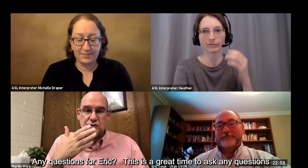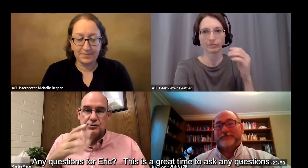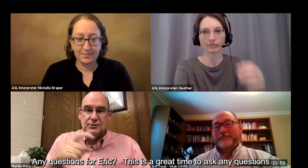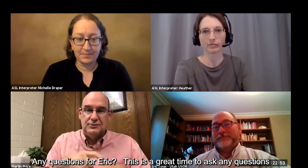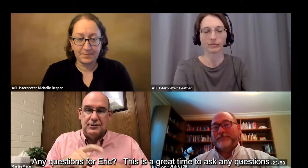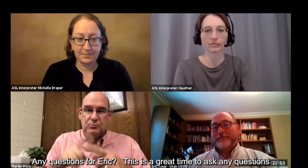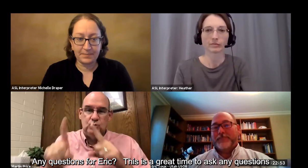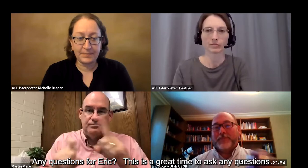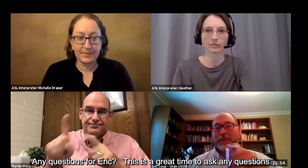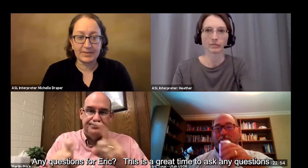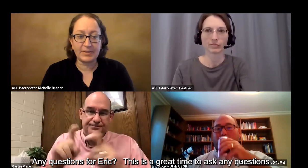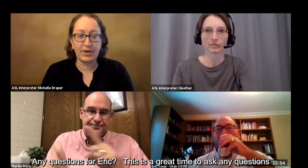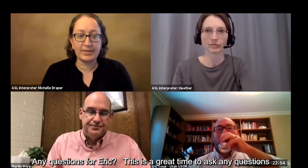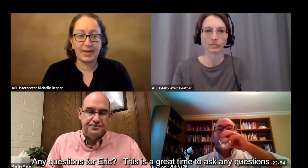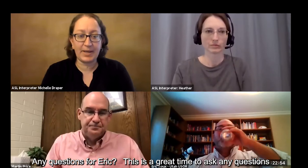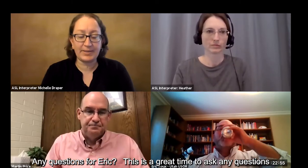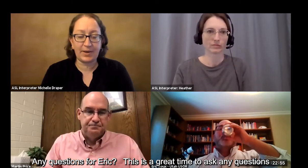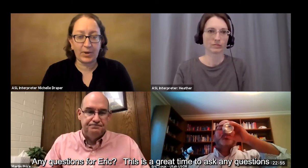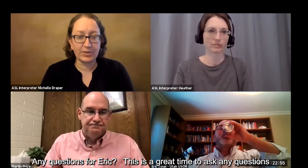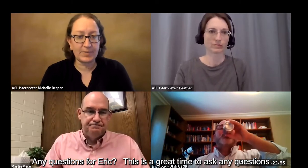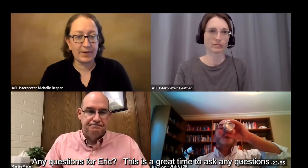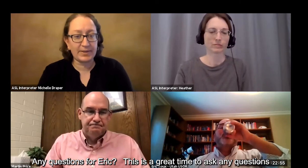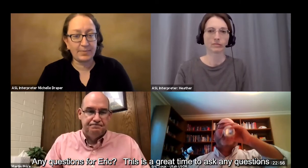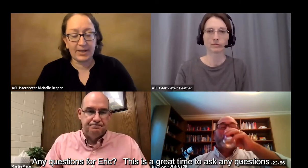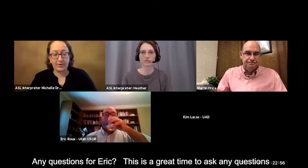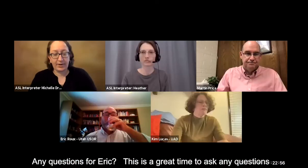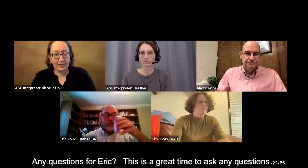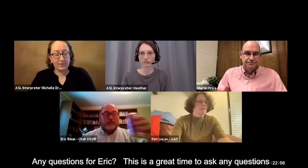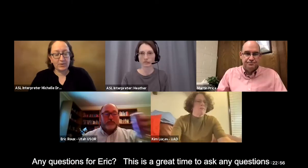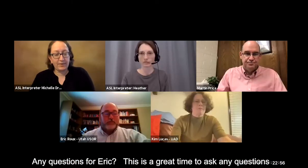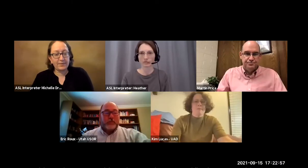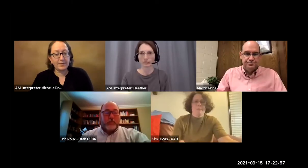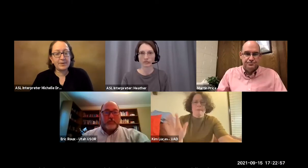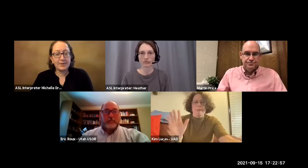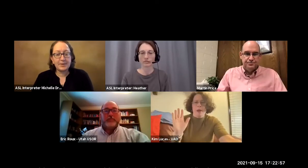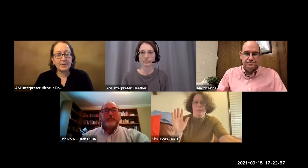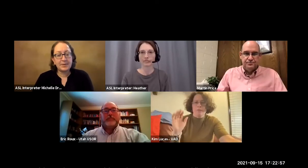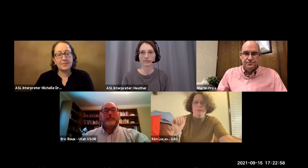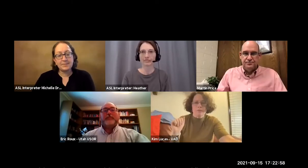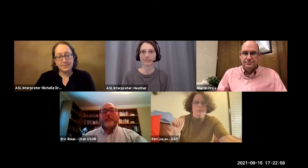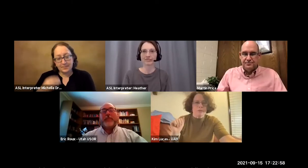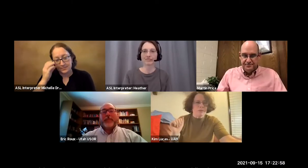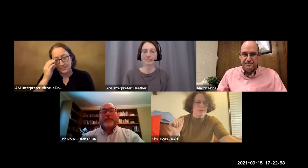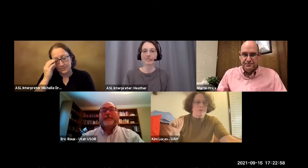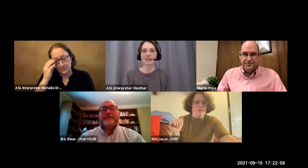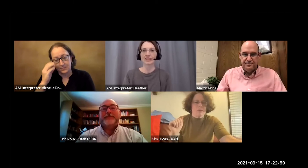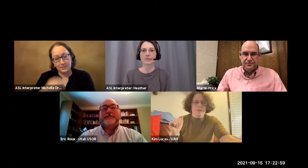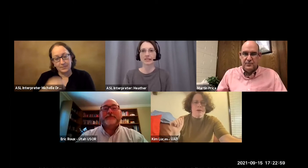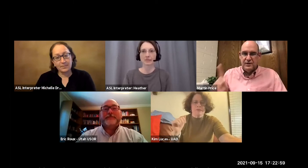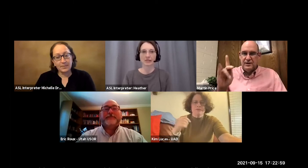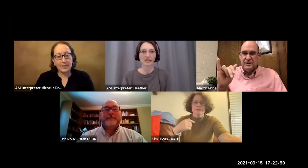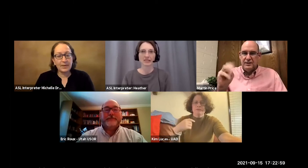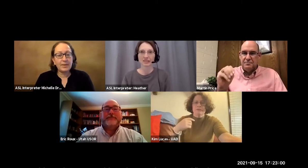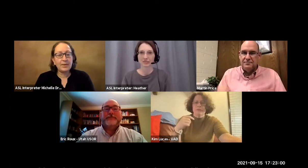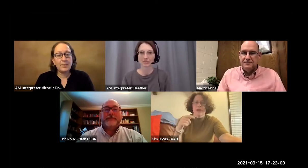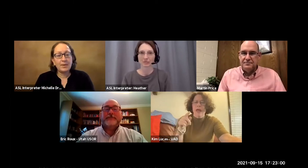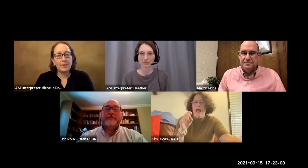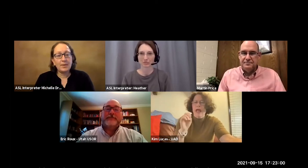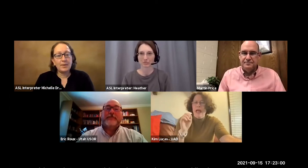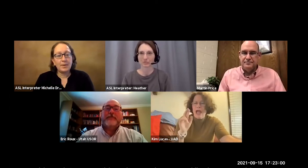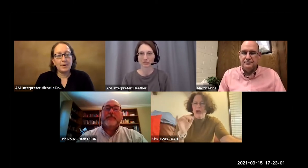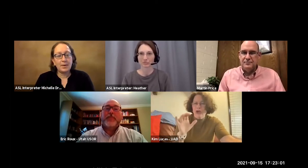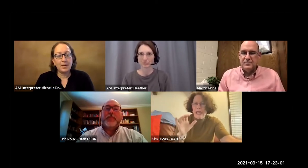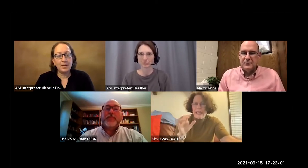Eric? This is a great time to ask any questions about his update or anything else you have. Kim has something.